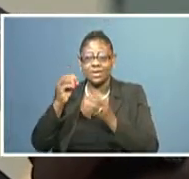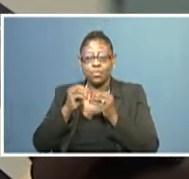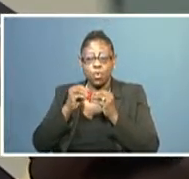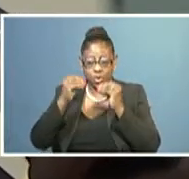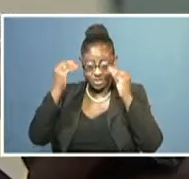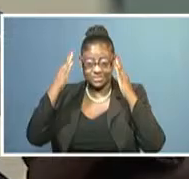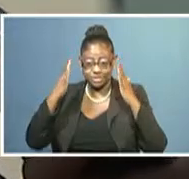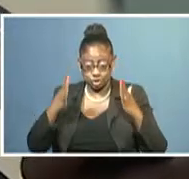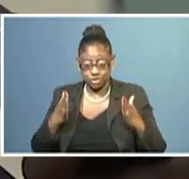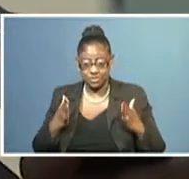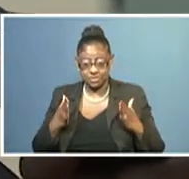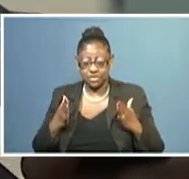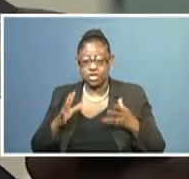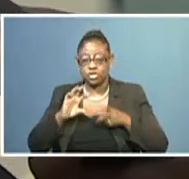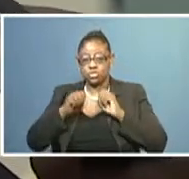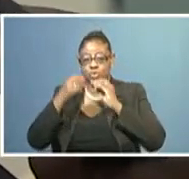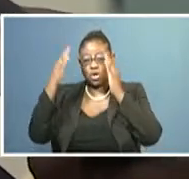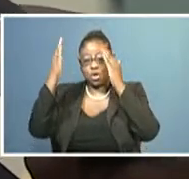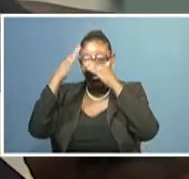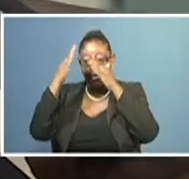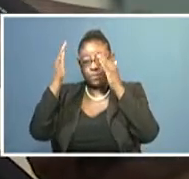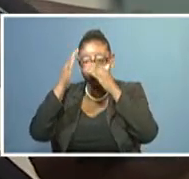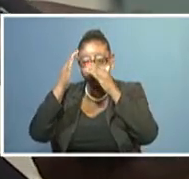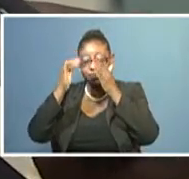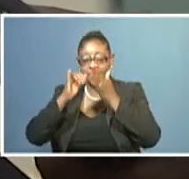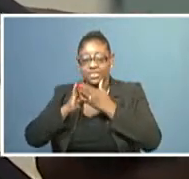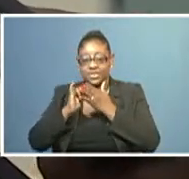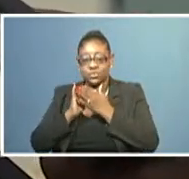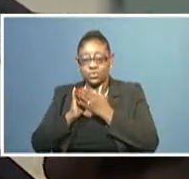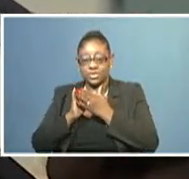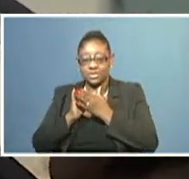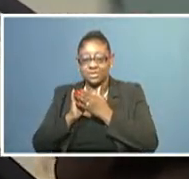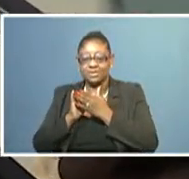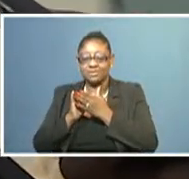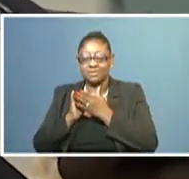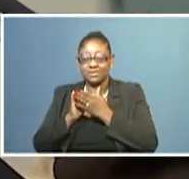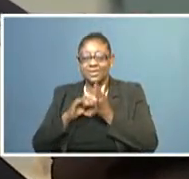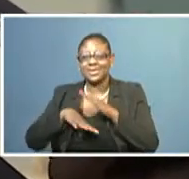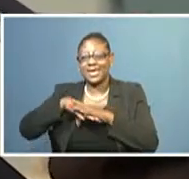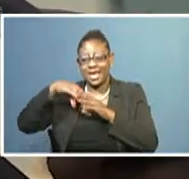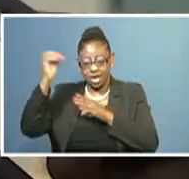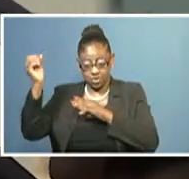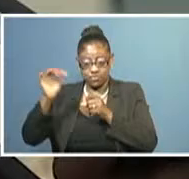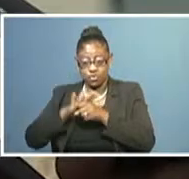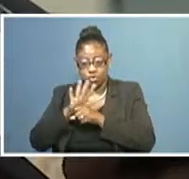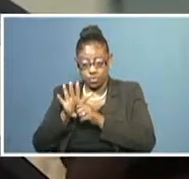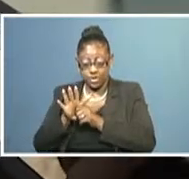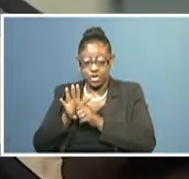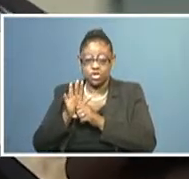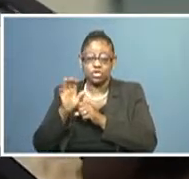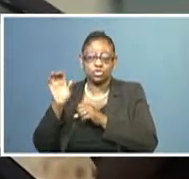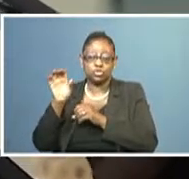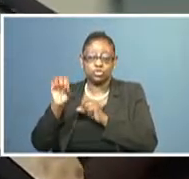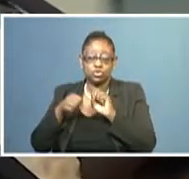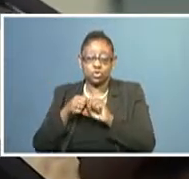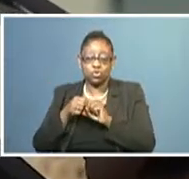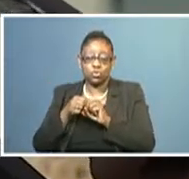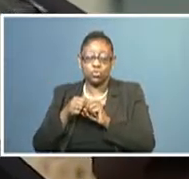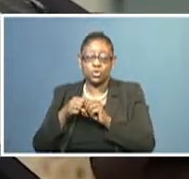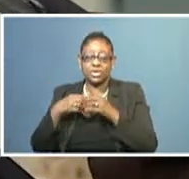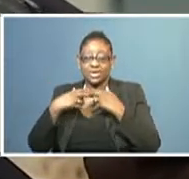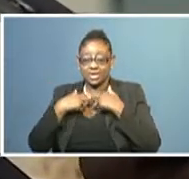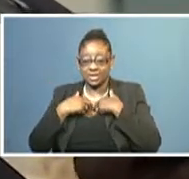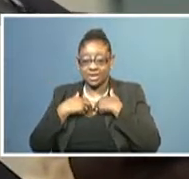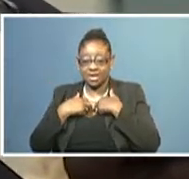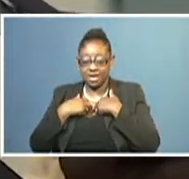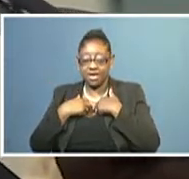And we are hoping that we can get out of this COVID environment, which would cause us to be able to go back to the general